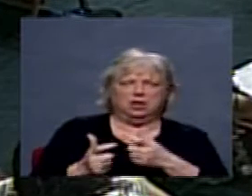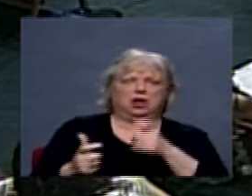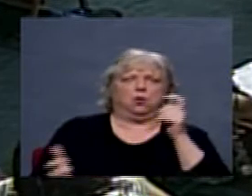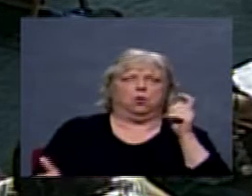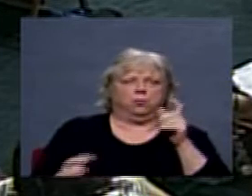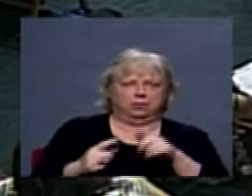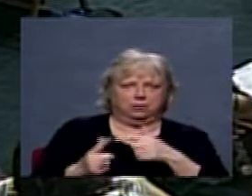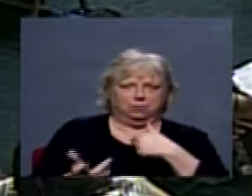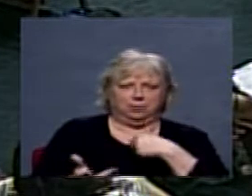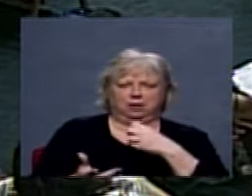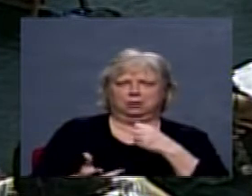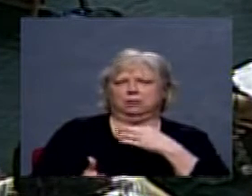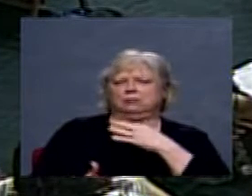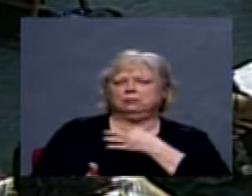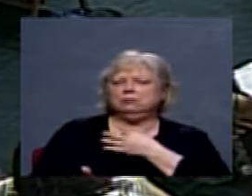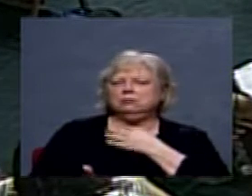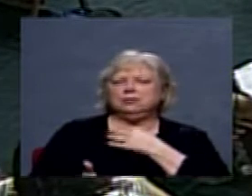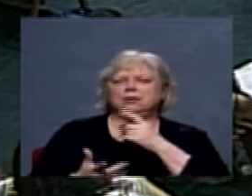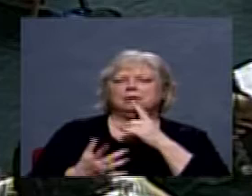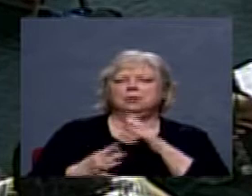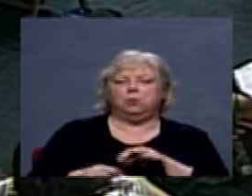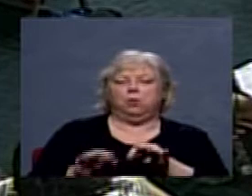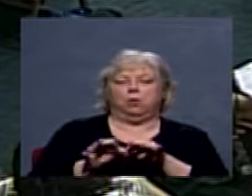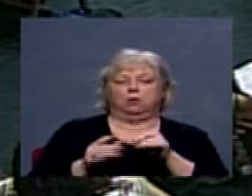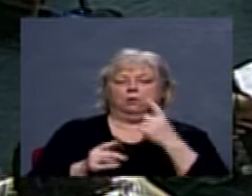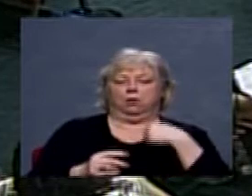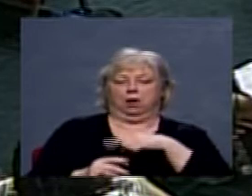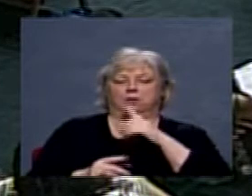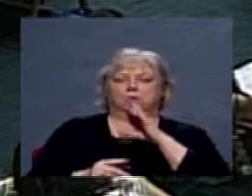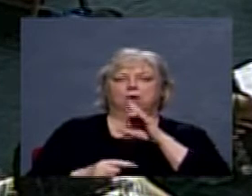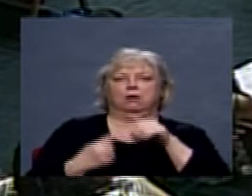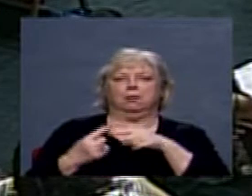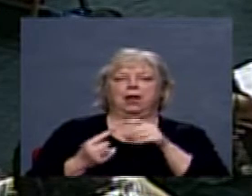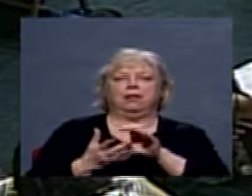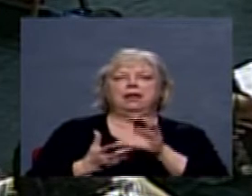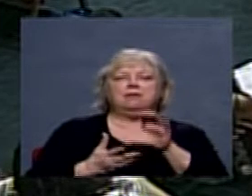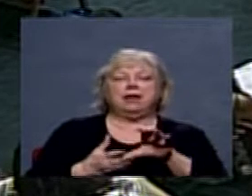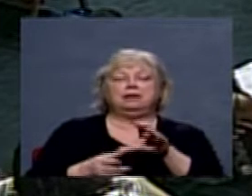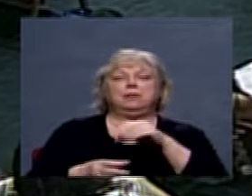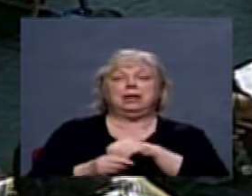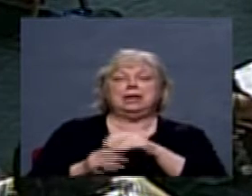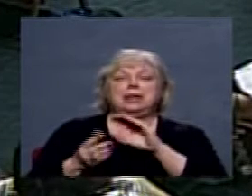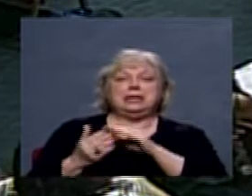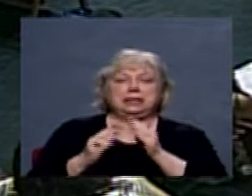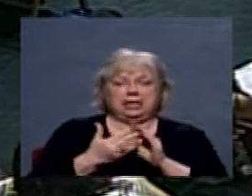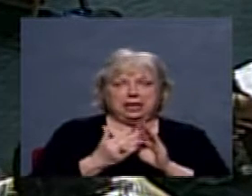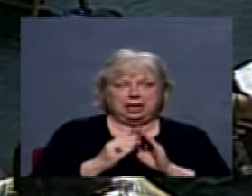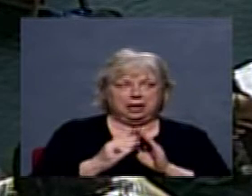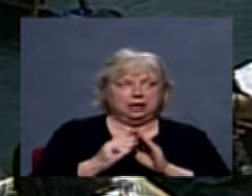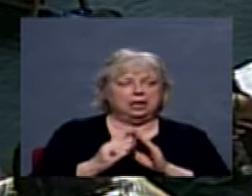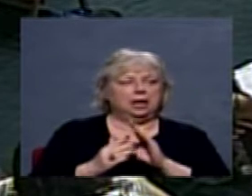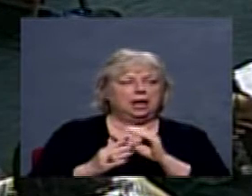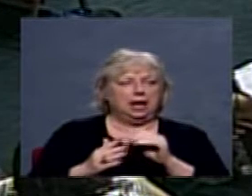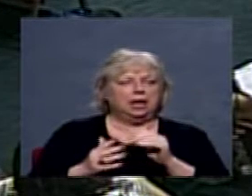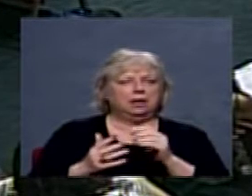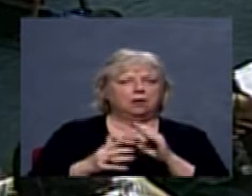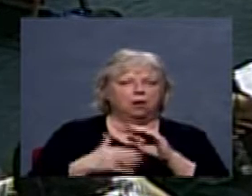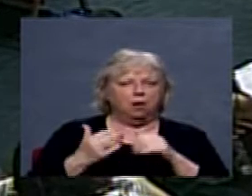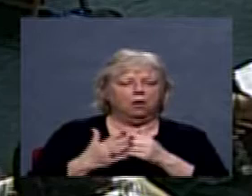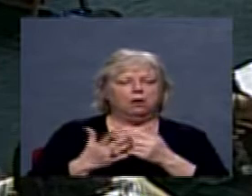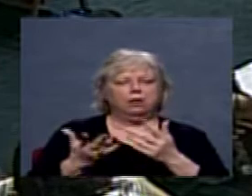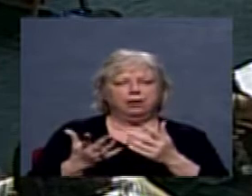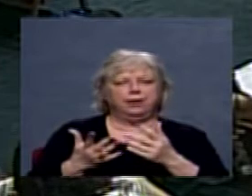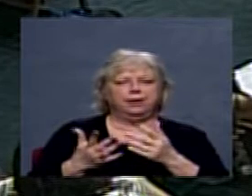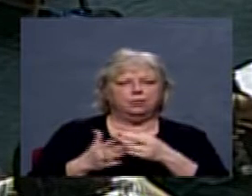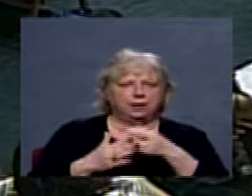so I think it's important for us to talk about the investment in our city and all the ramifications that come